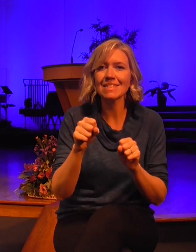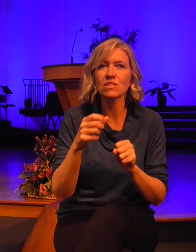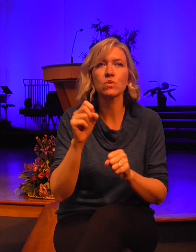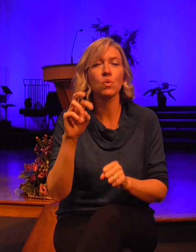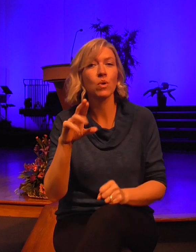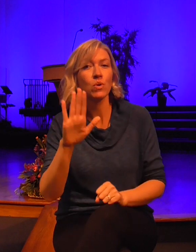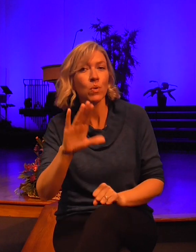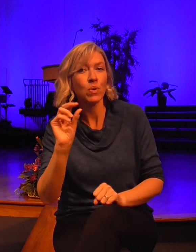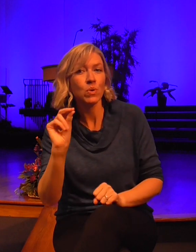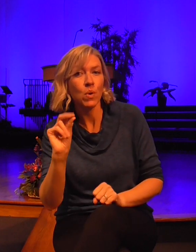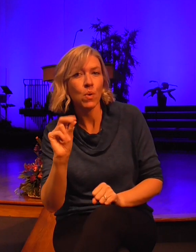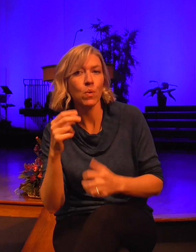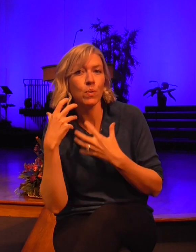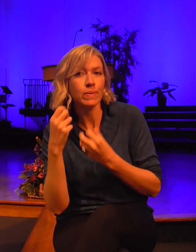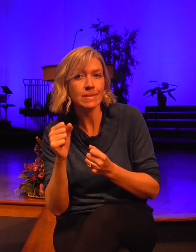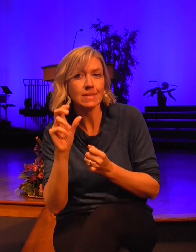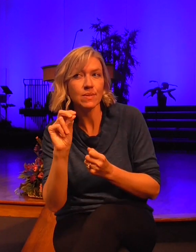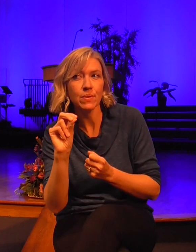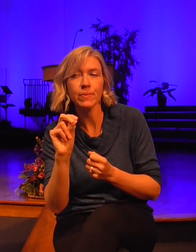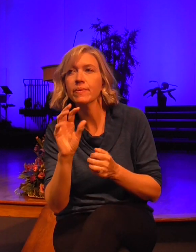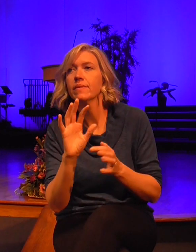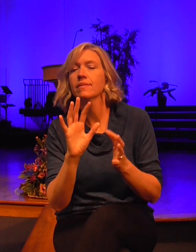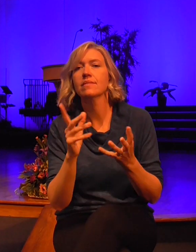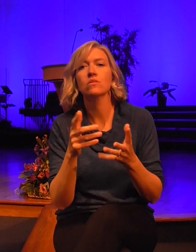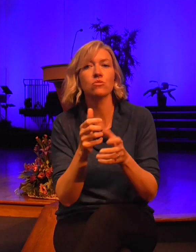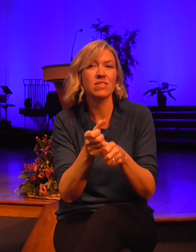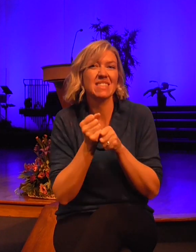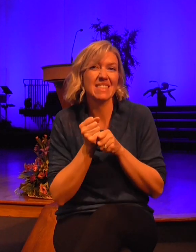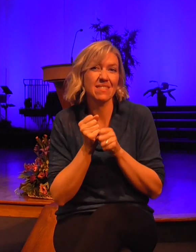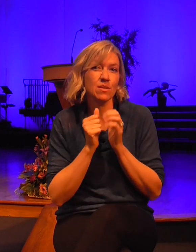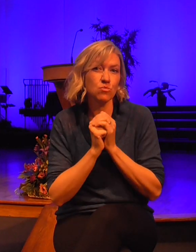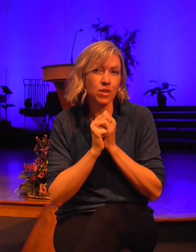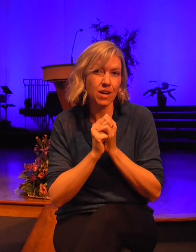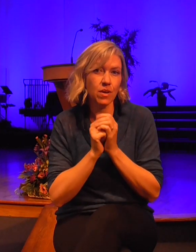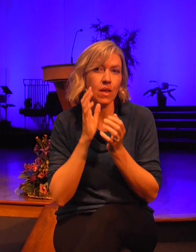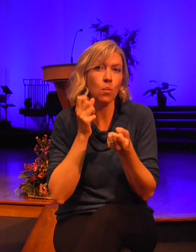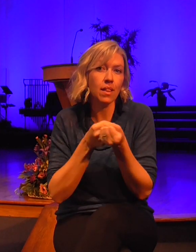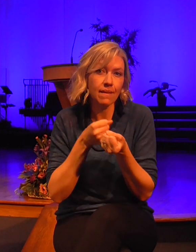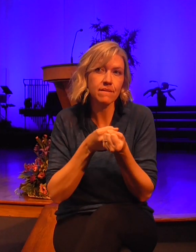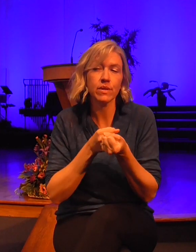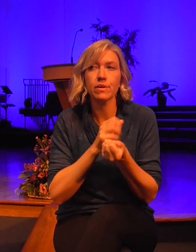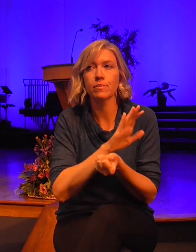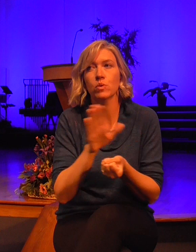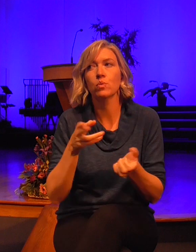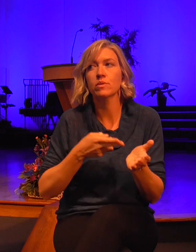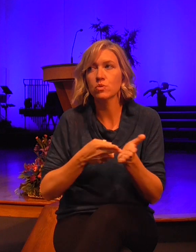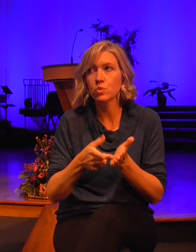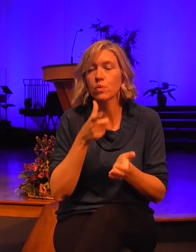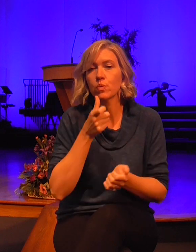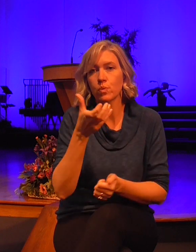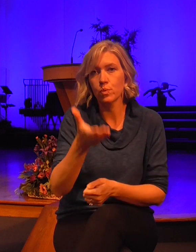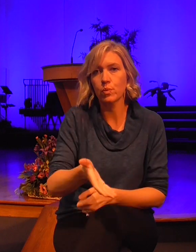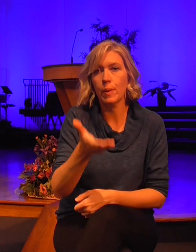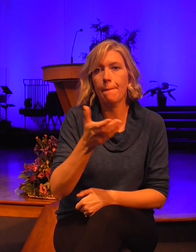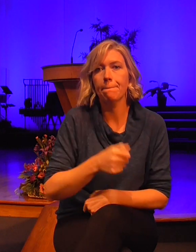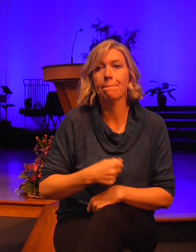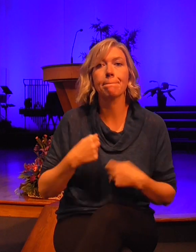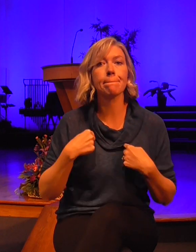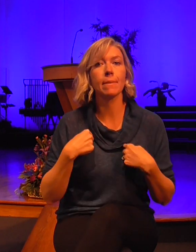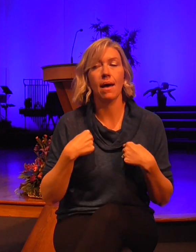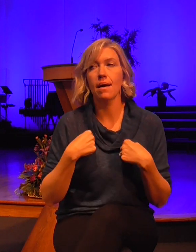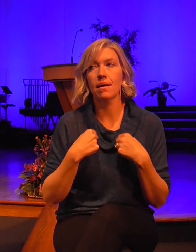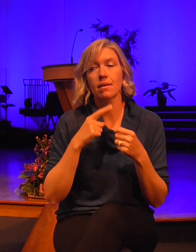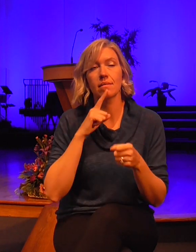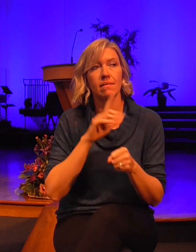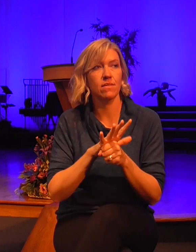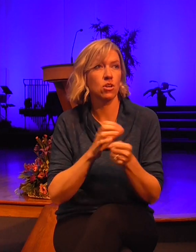no to. And receive a prayer that affirms the truth of who you are. And yet I as well affirm